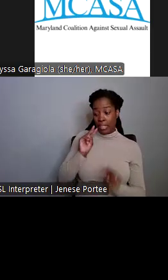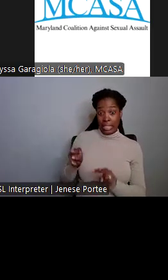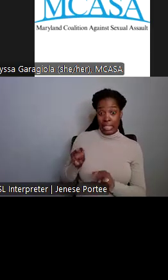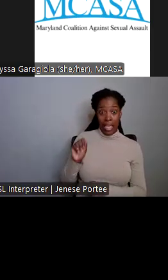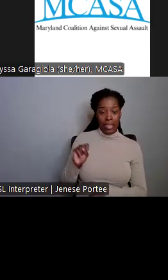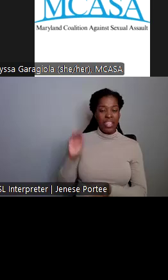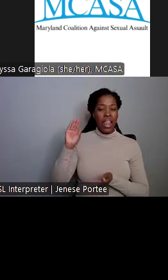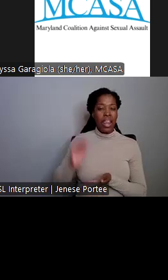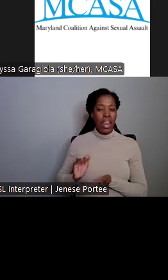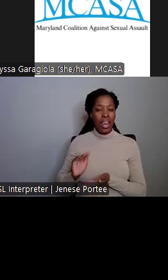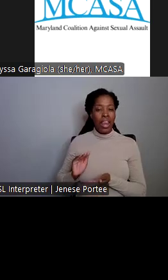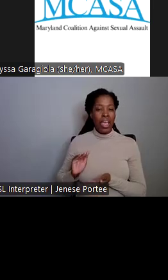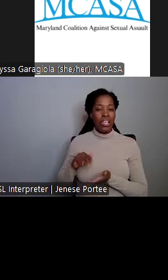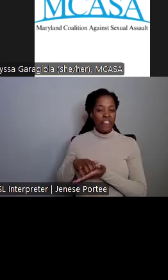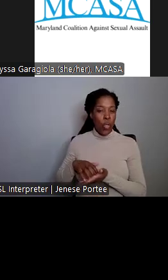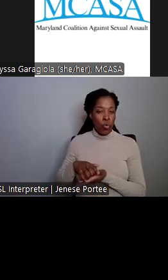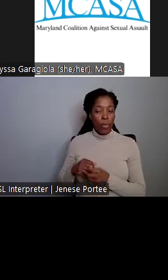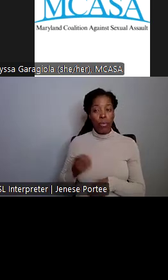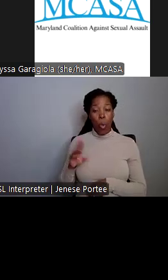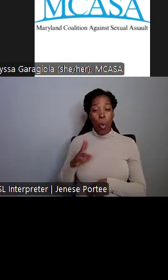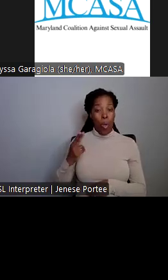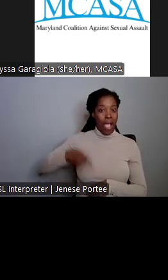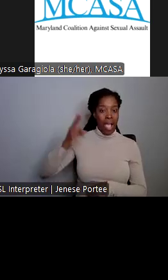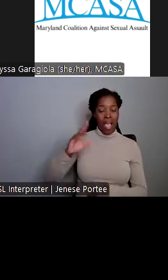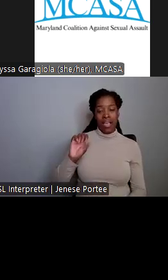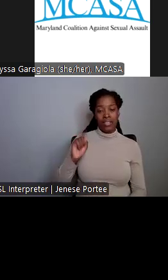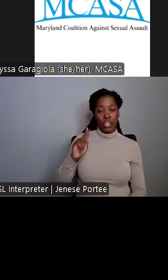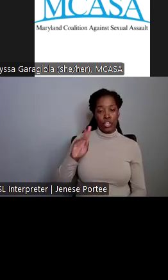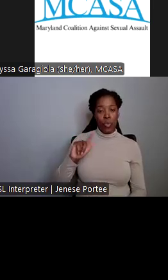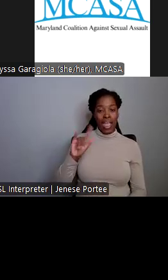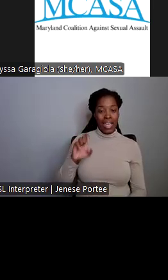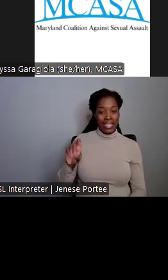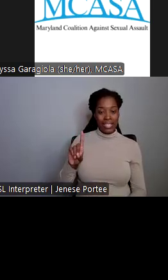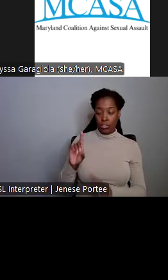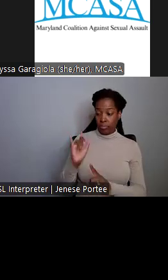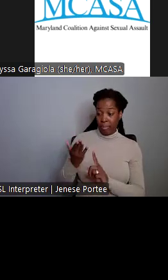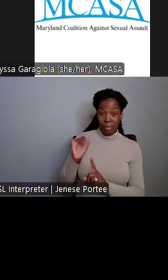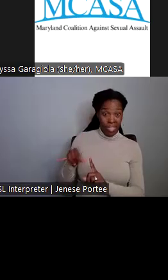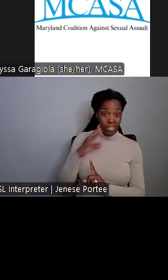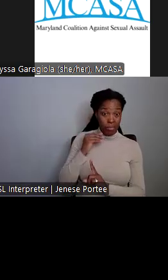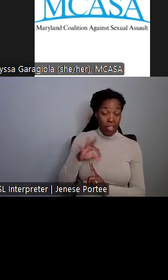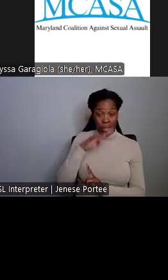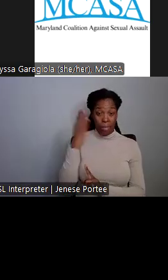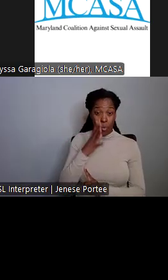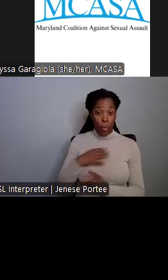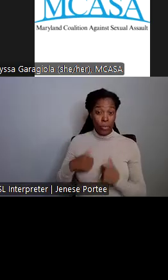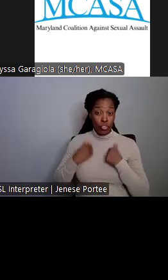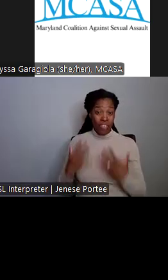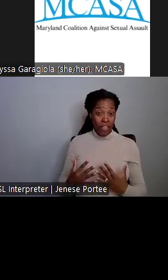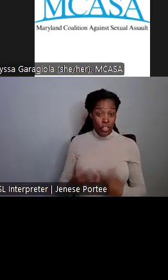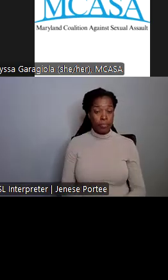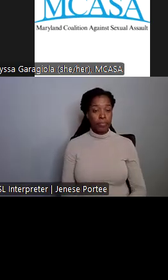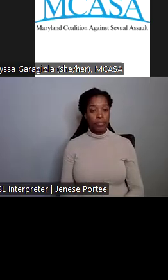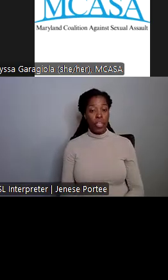or hypersexualized. So this may be the experience of a Black woman survivor. For an Indigenous